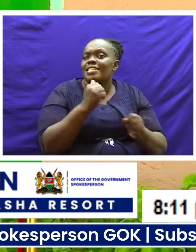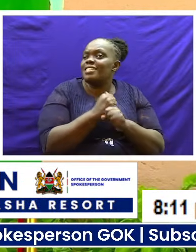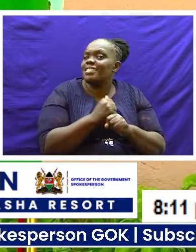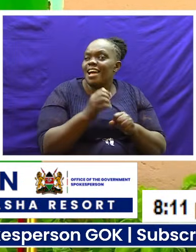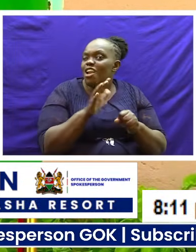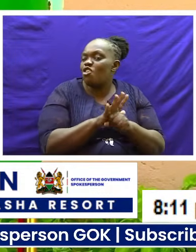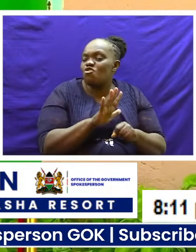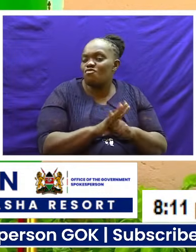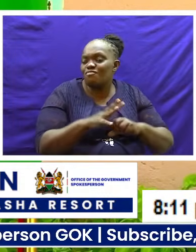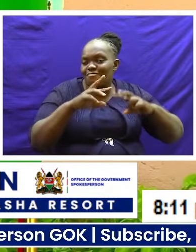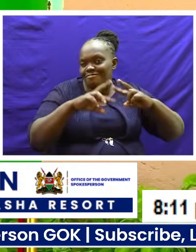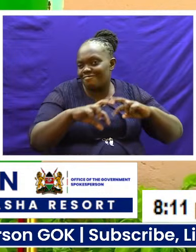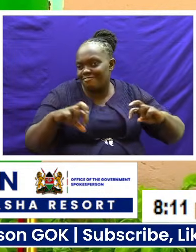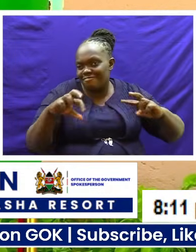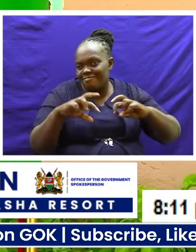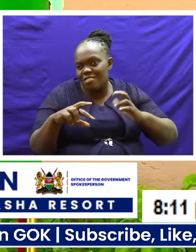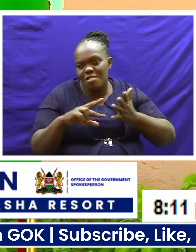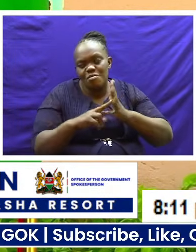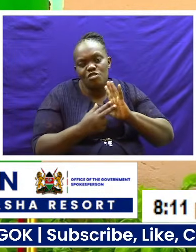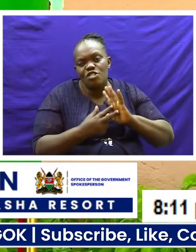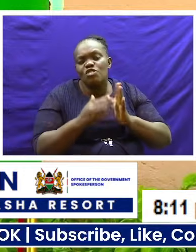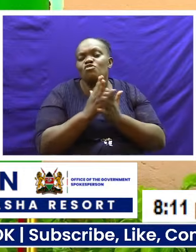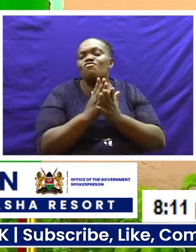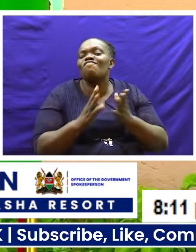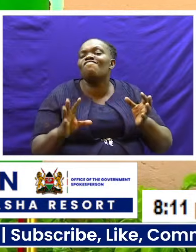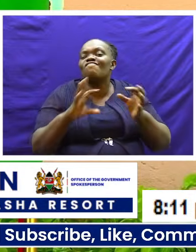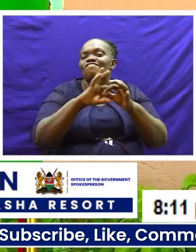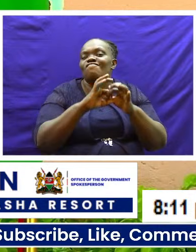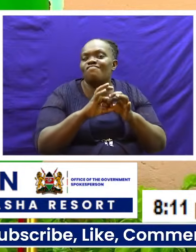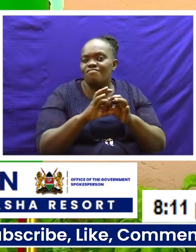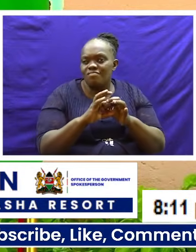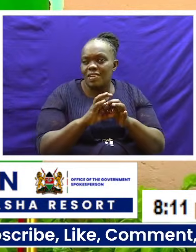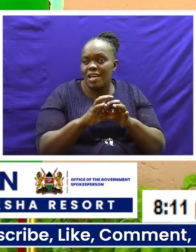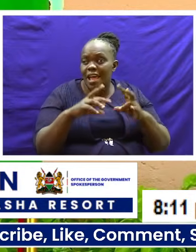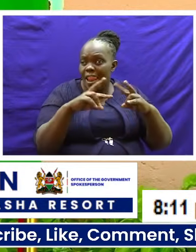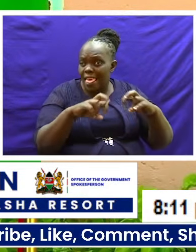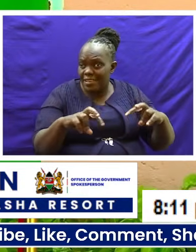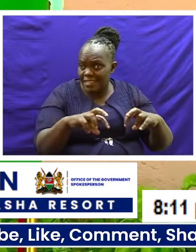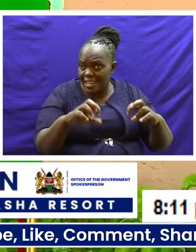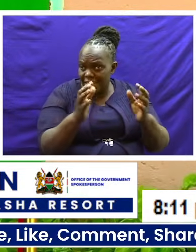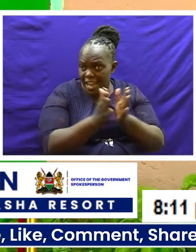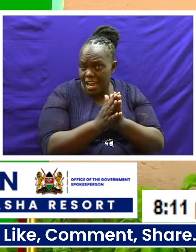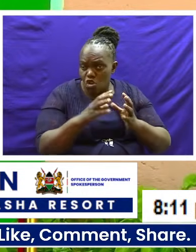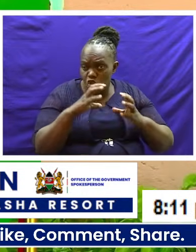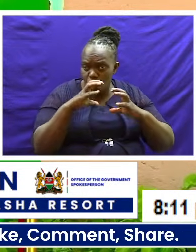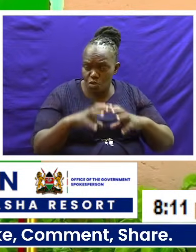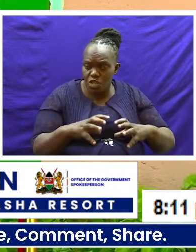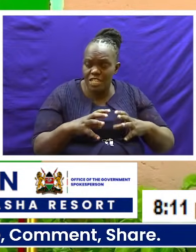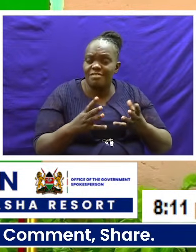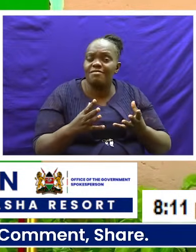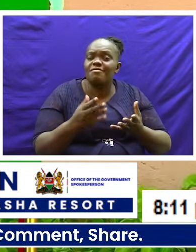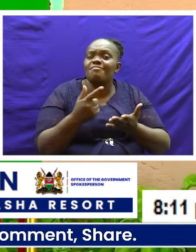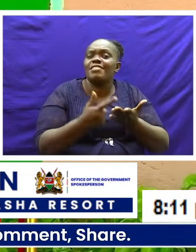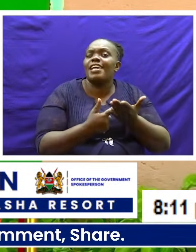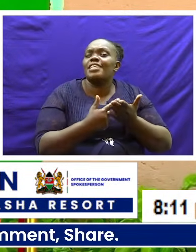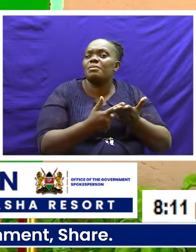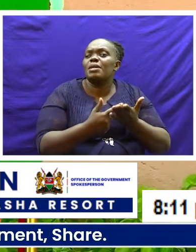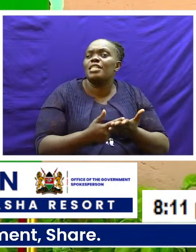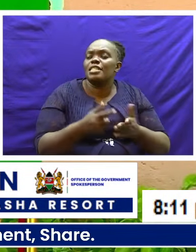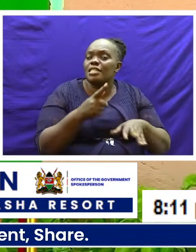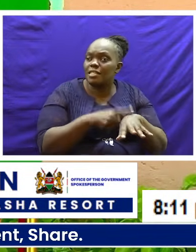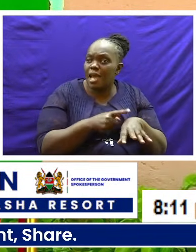of research in the projects, so I combined research and community engagement. And